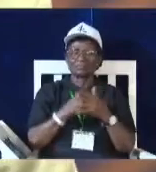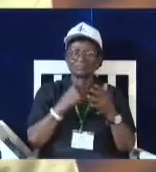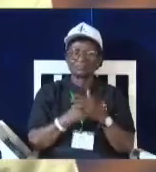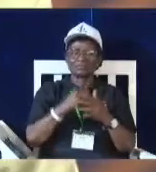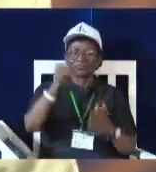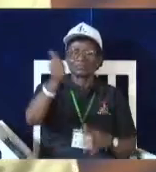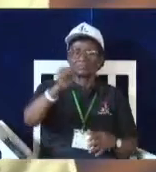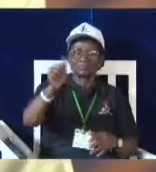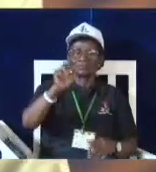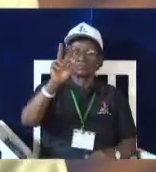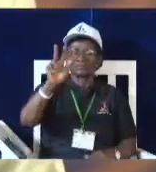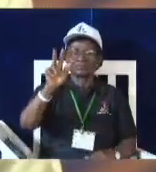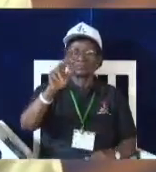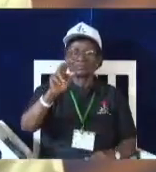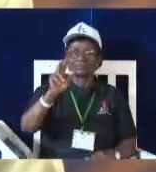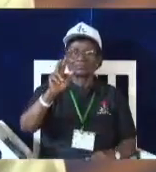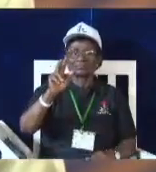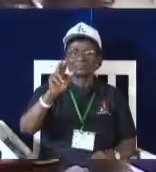13.